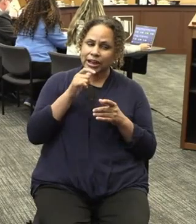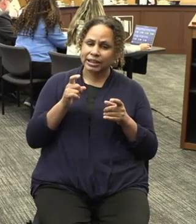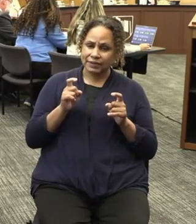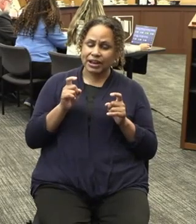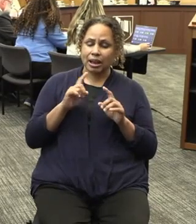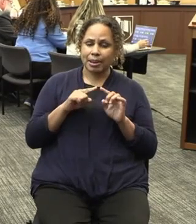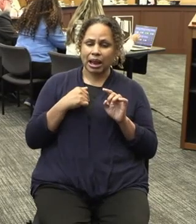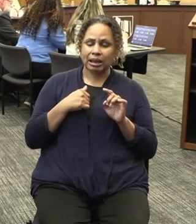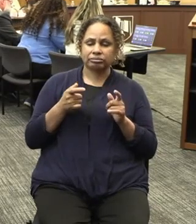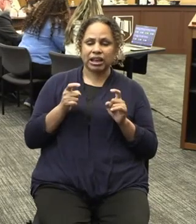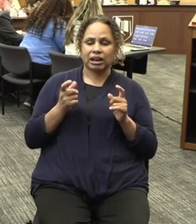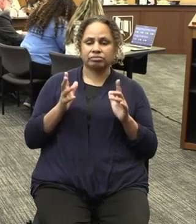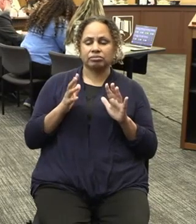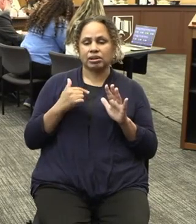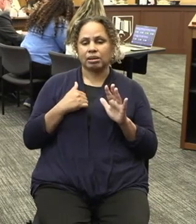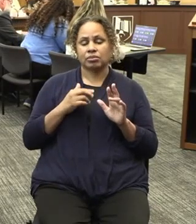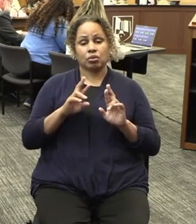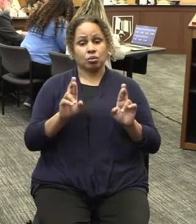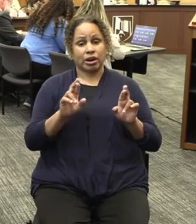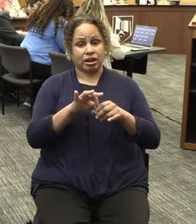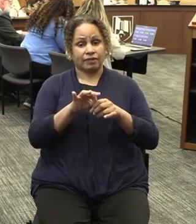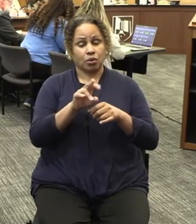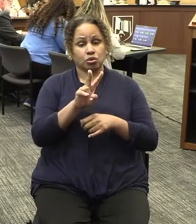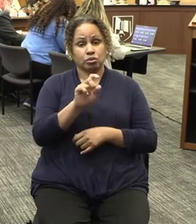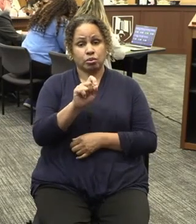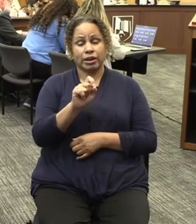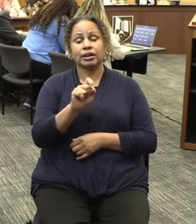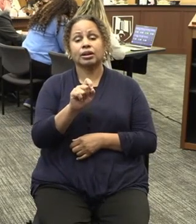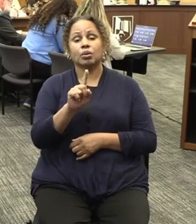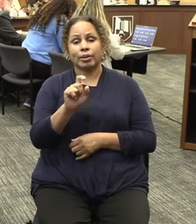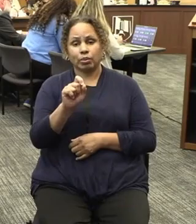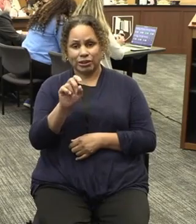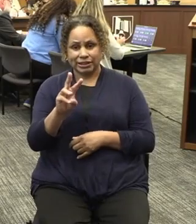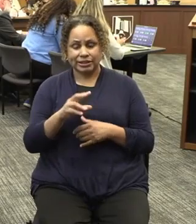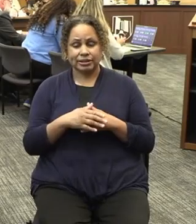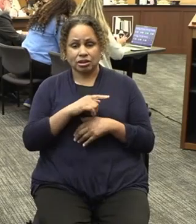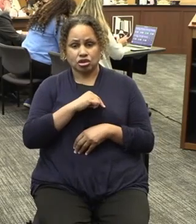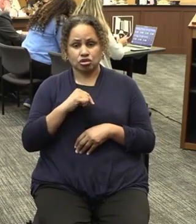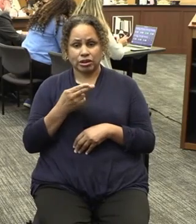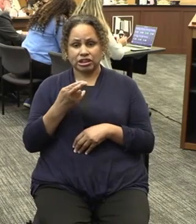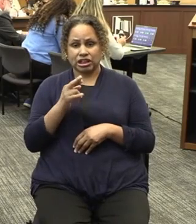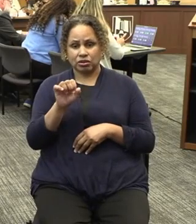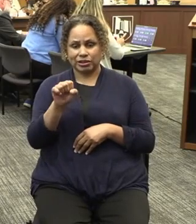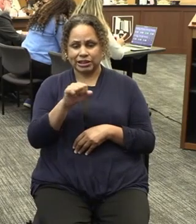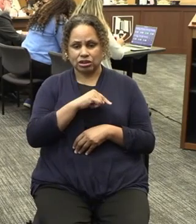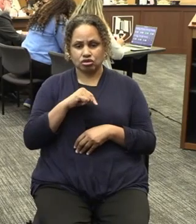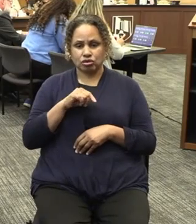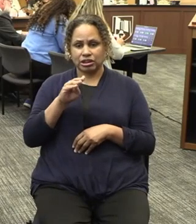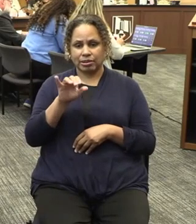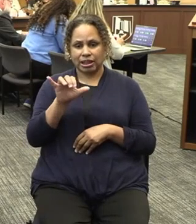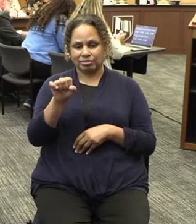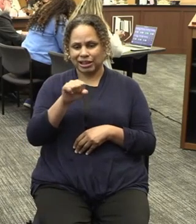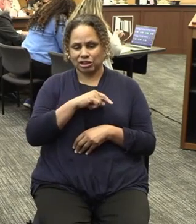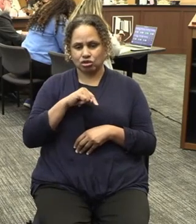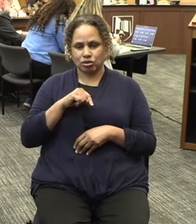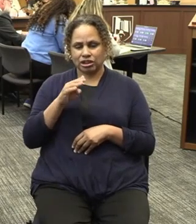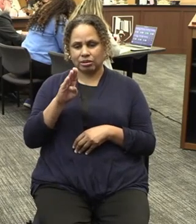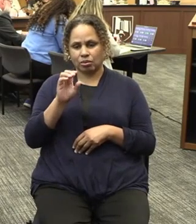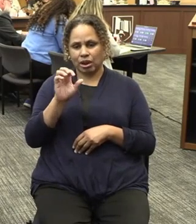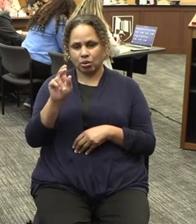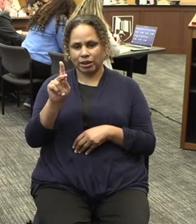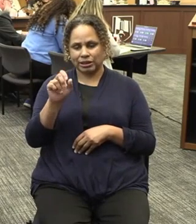We're ready to vote on 2.1.6. Trustee Harris. Yes. Trustee Bottomley, Yes. trustee Broderick,